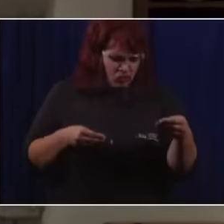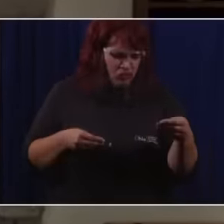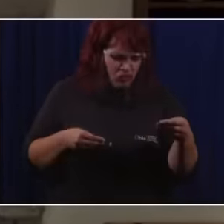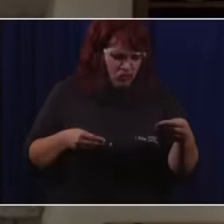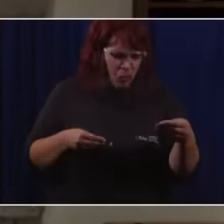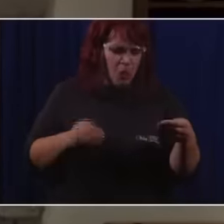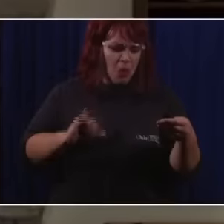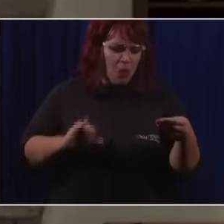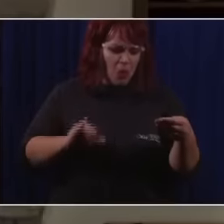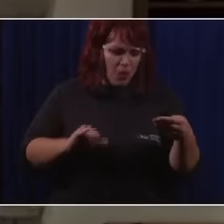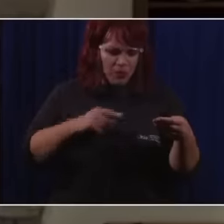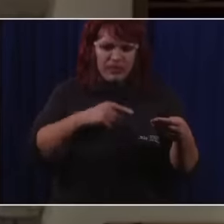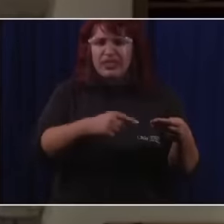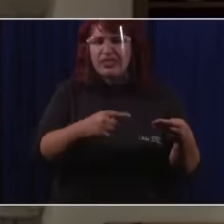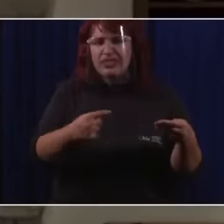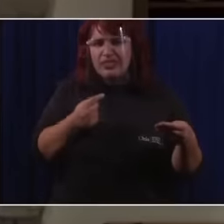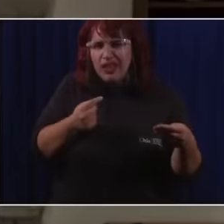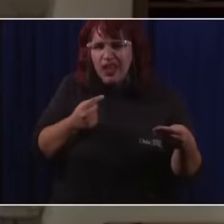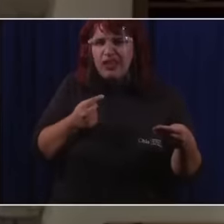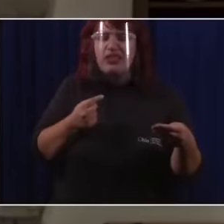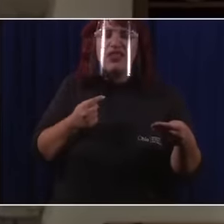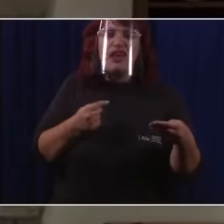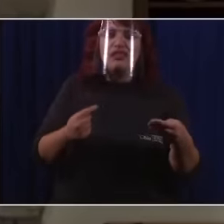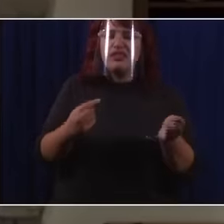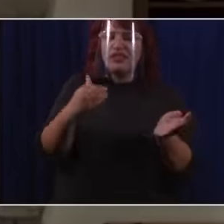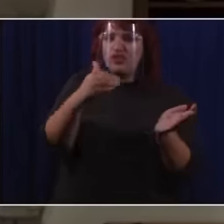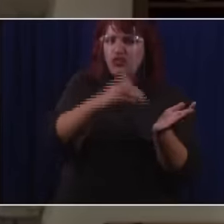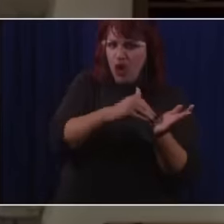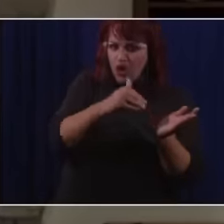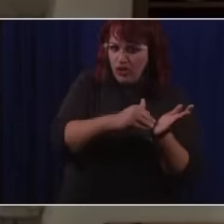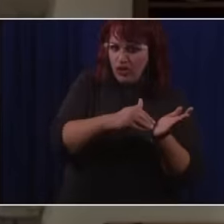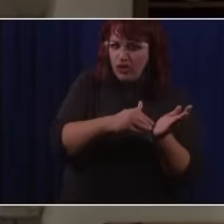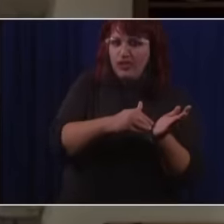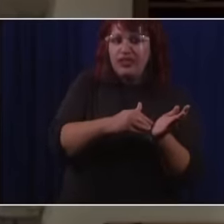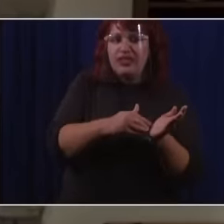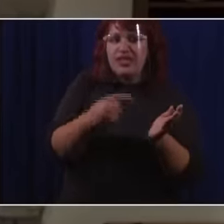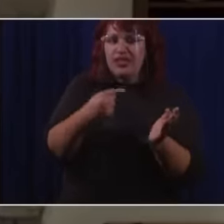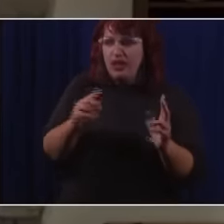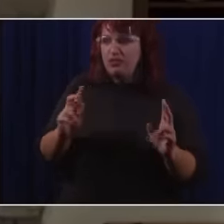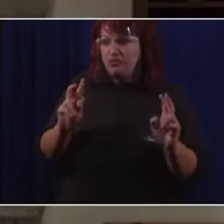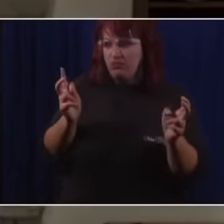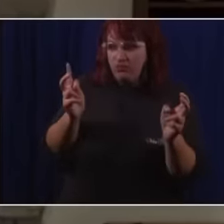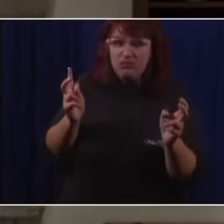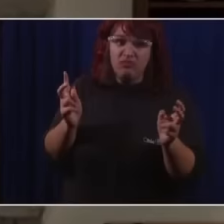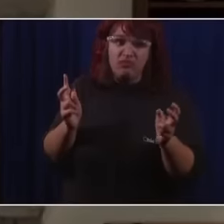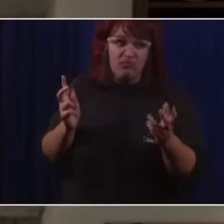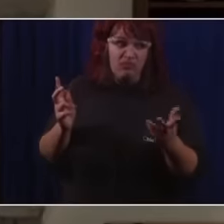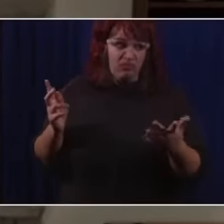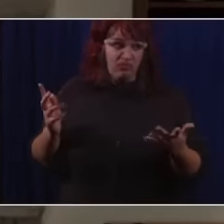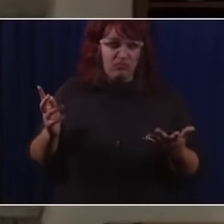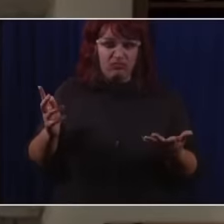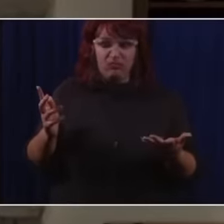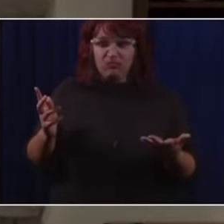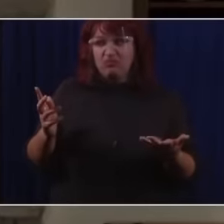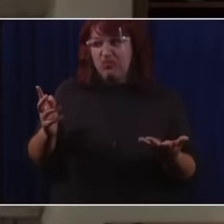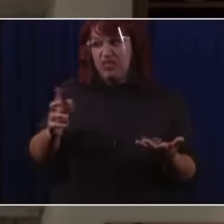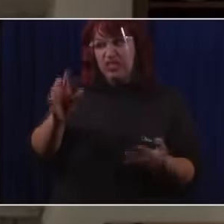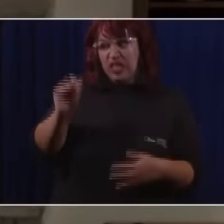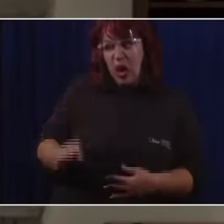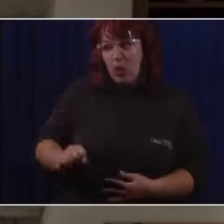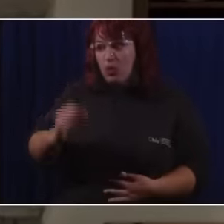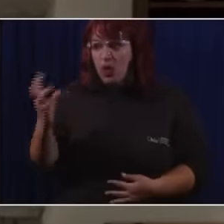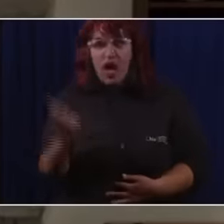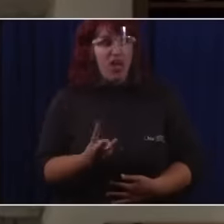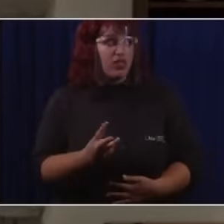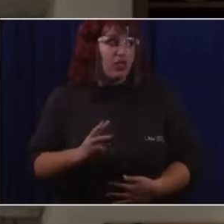quoted on the doctors as saying that, we have 2 weeks, Cincinnati, Southwest Ohio, we got 2 weeks to